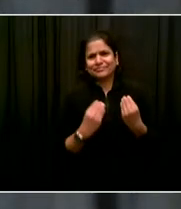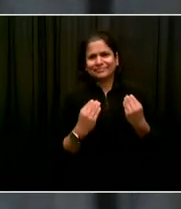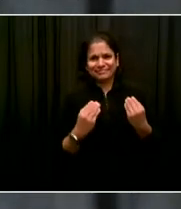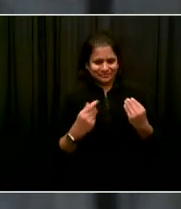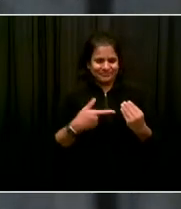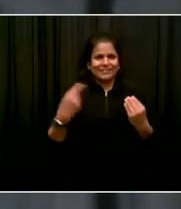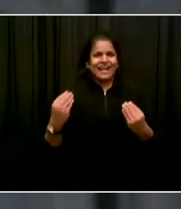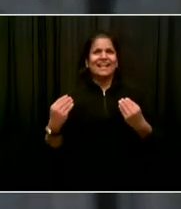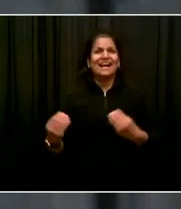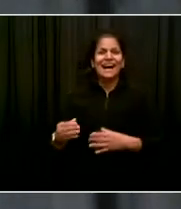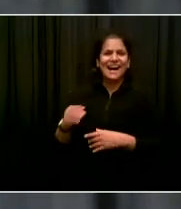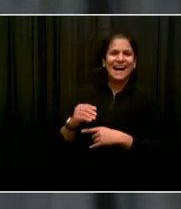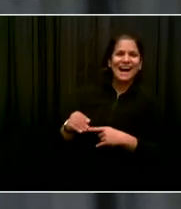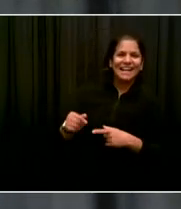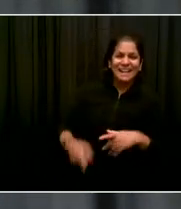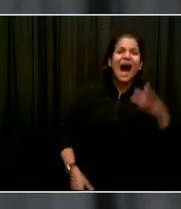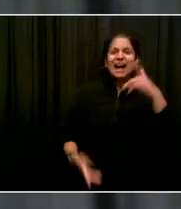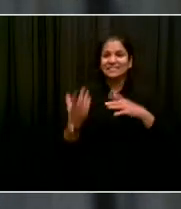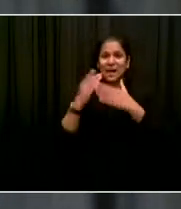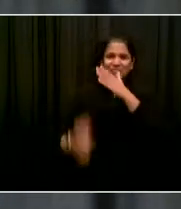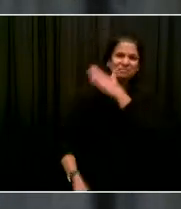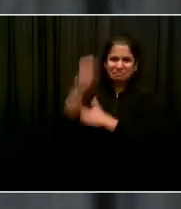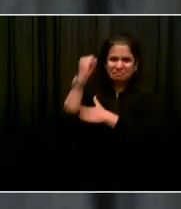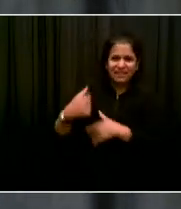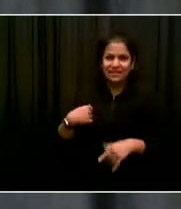That was very accurate. That's right.